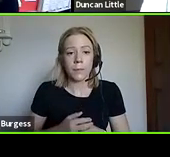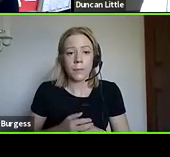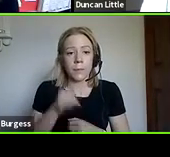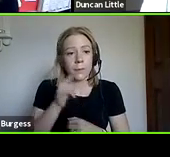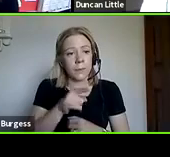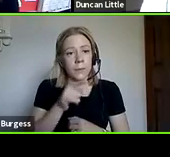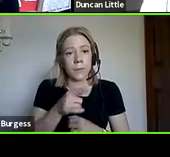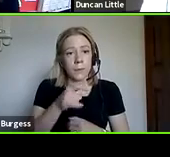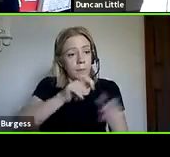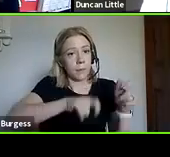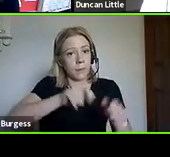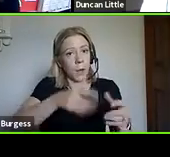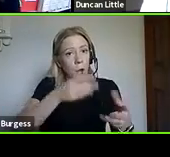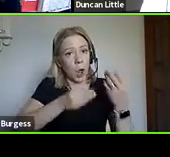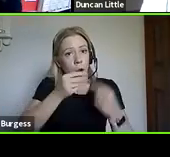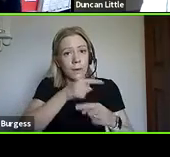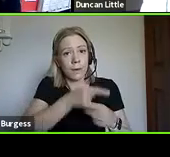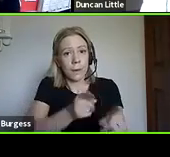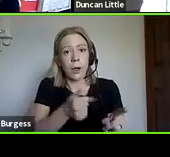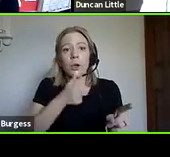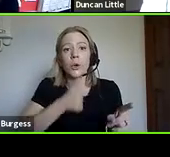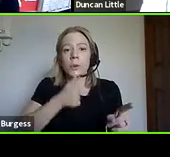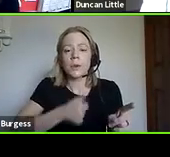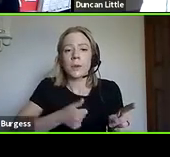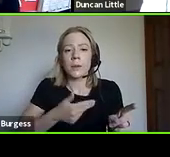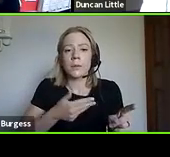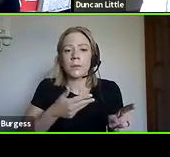learners are using very, very